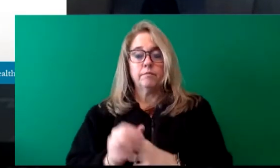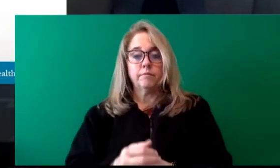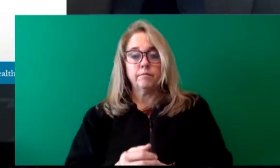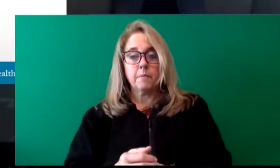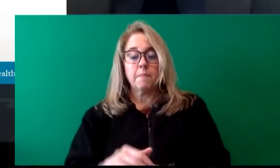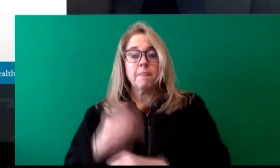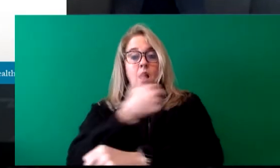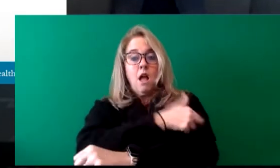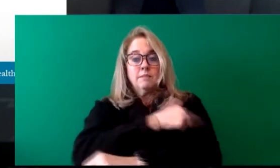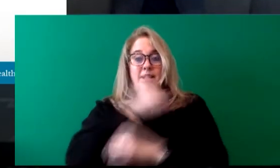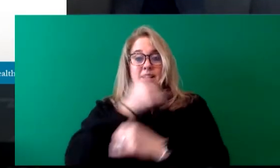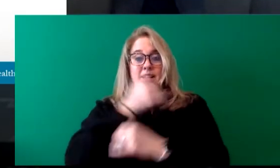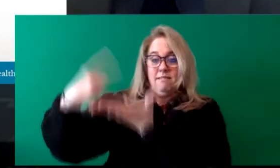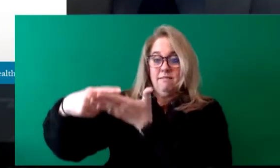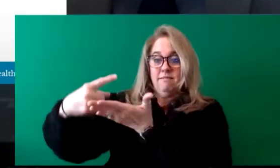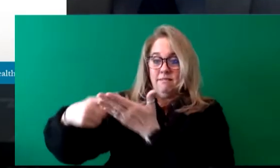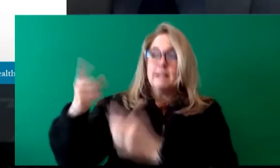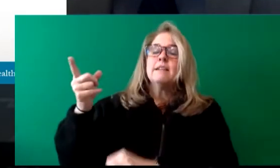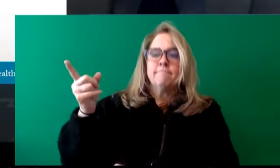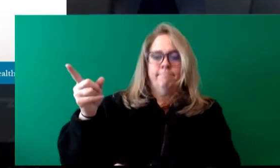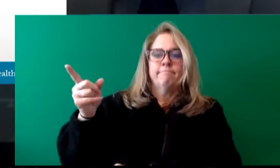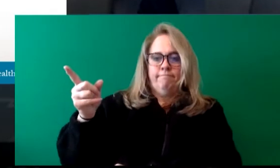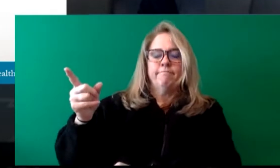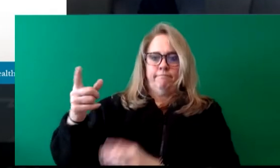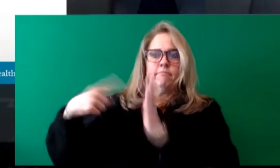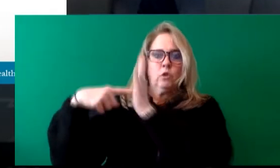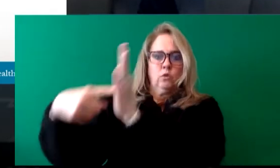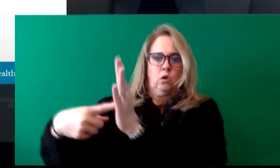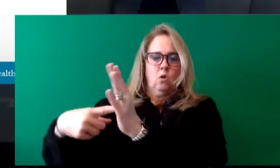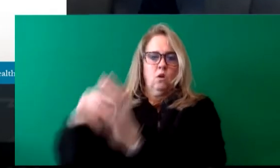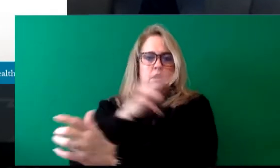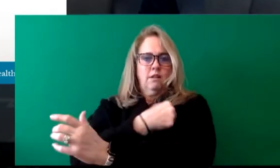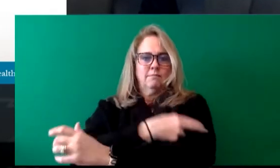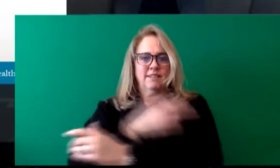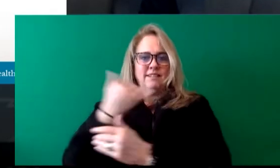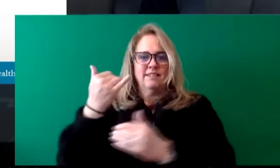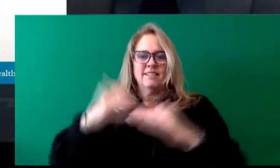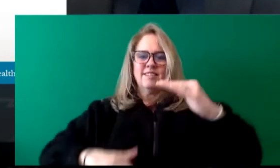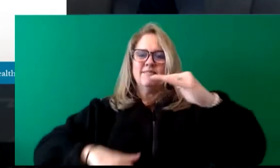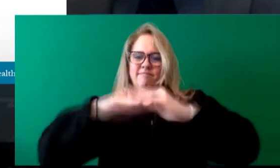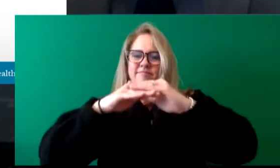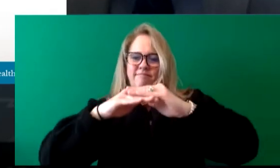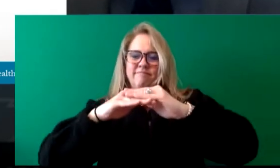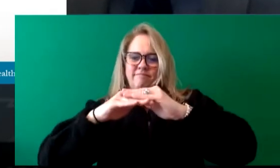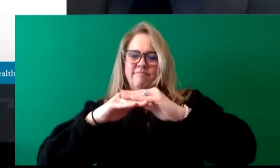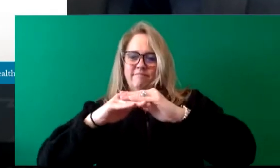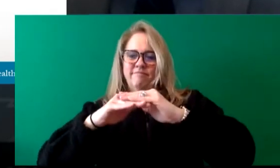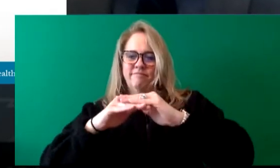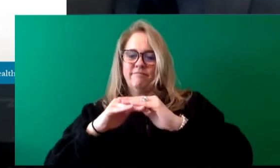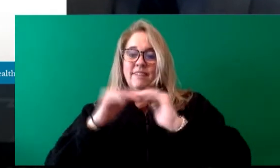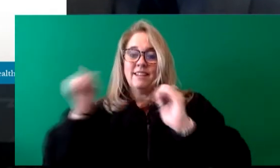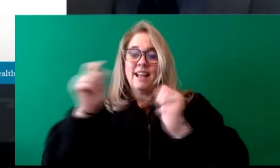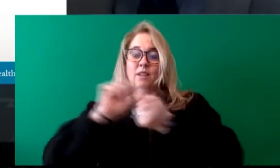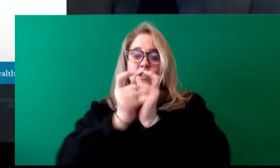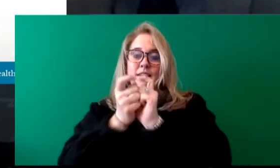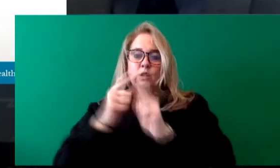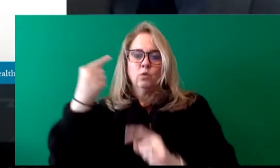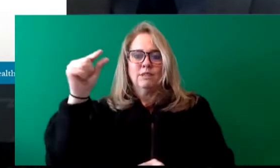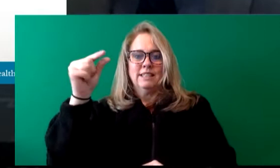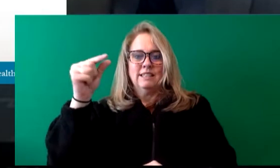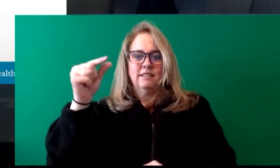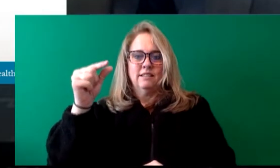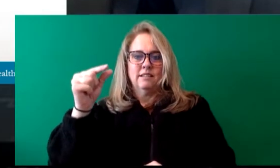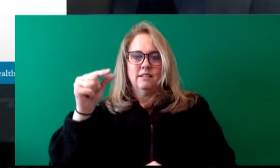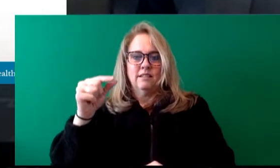to an agreement to move the dial that represents the hospital capacity to green, indicating that their capacity is now normal. This is a